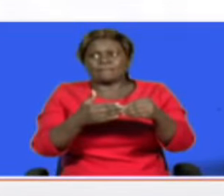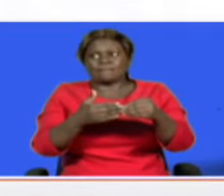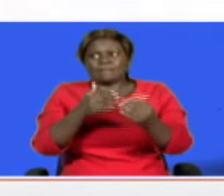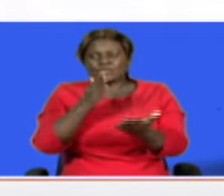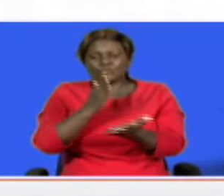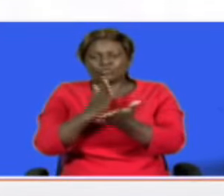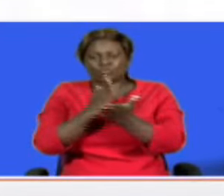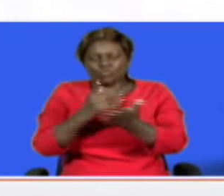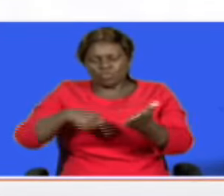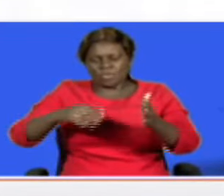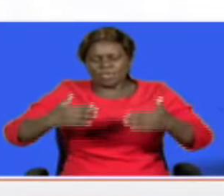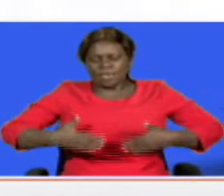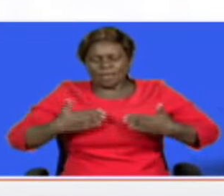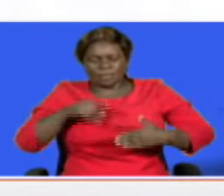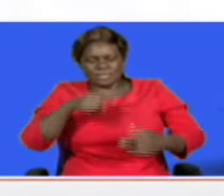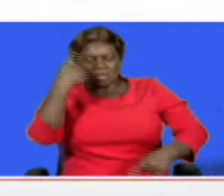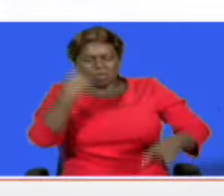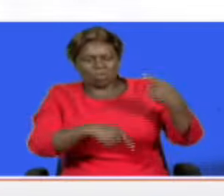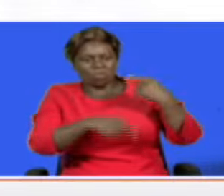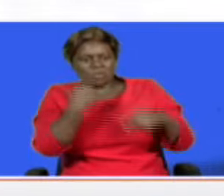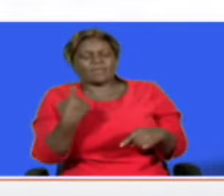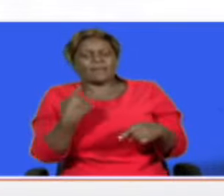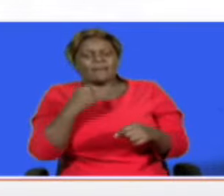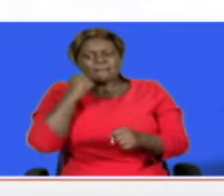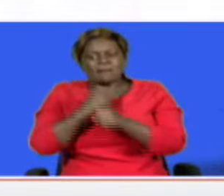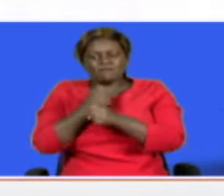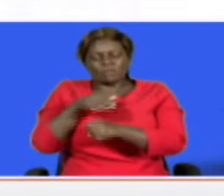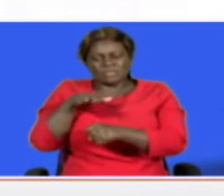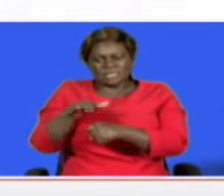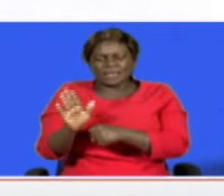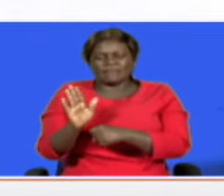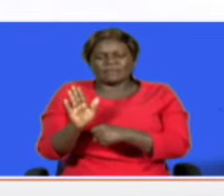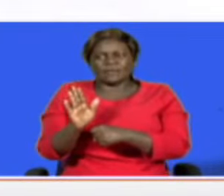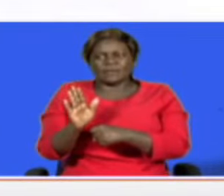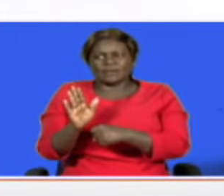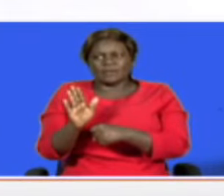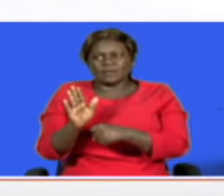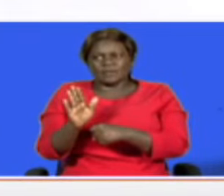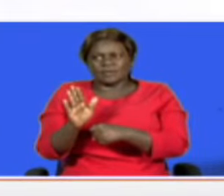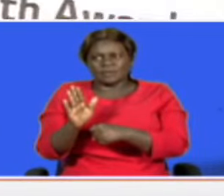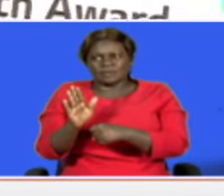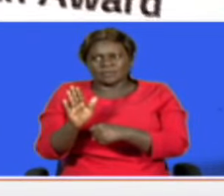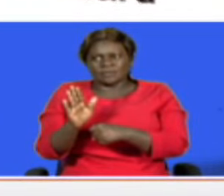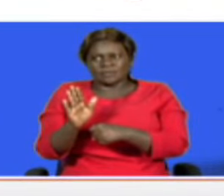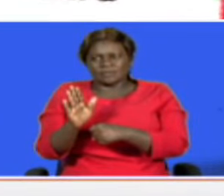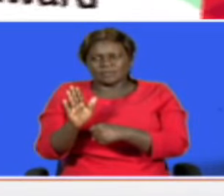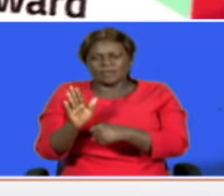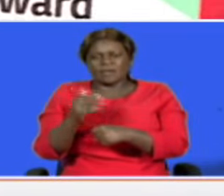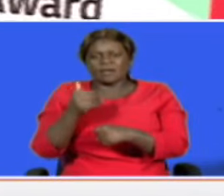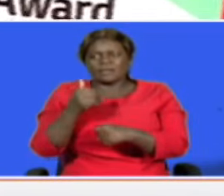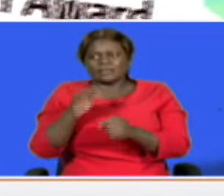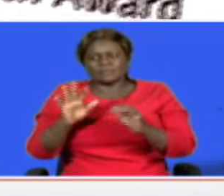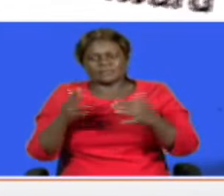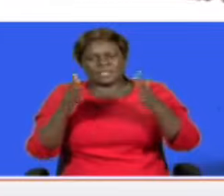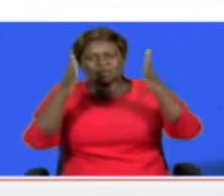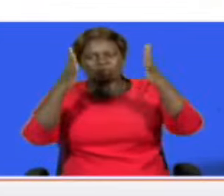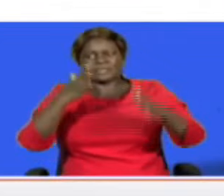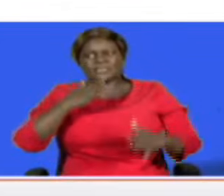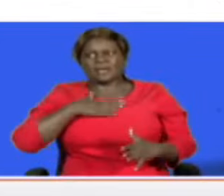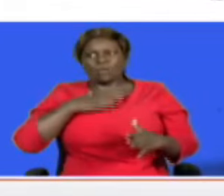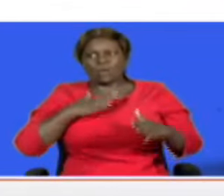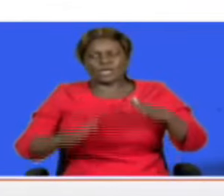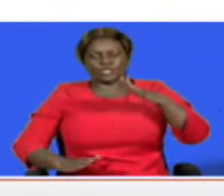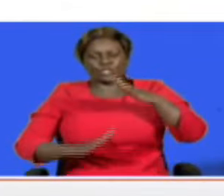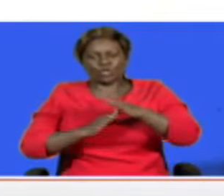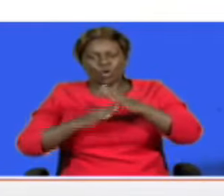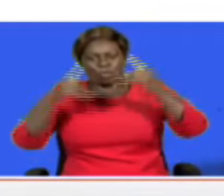are confident that she will outperform herself in the October World Cup finals. We simply have to celebrate our top